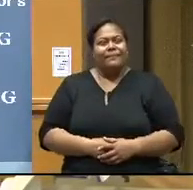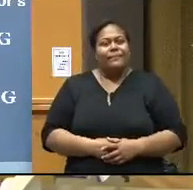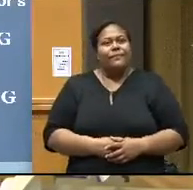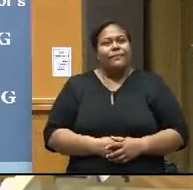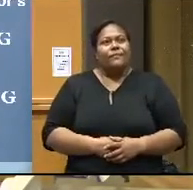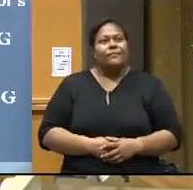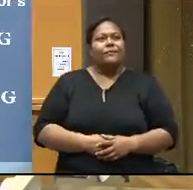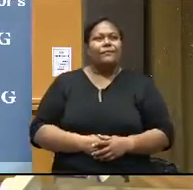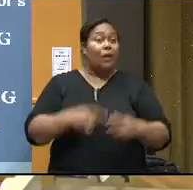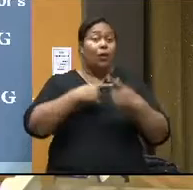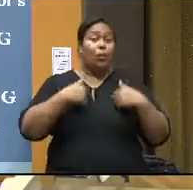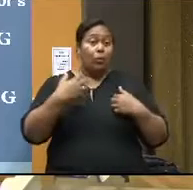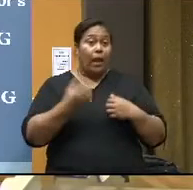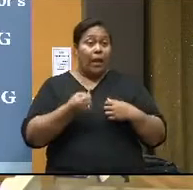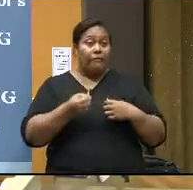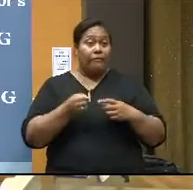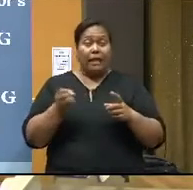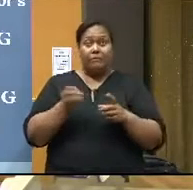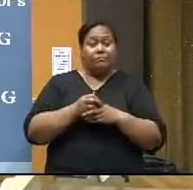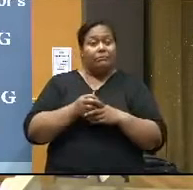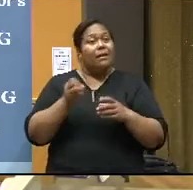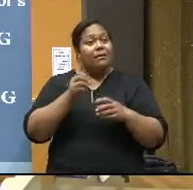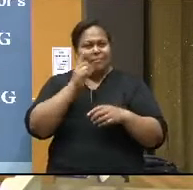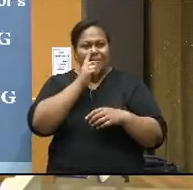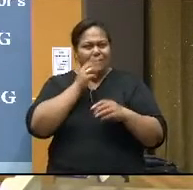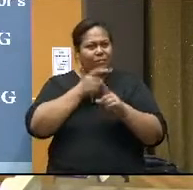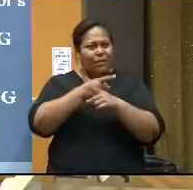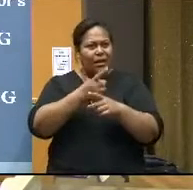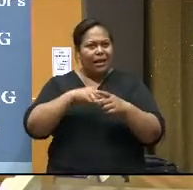We have experts to guide us, so that's all I wanted to say.